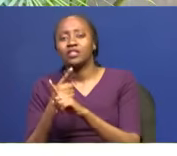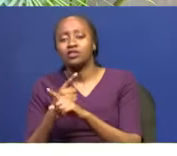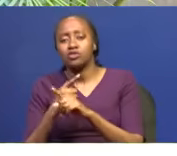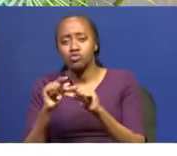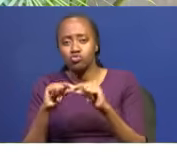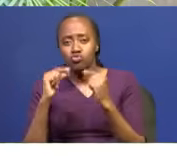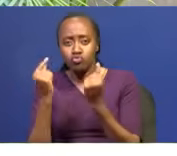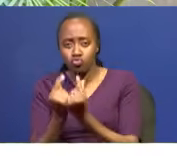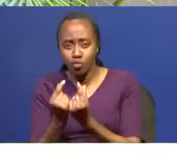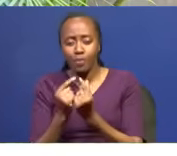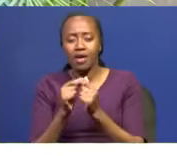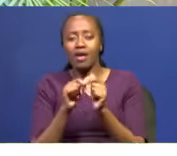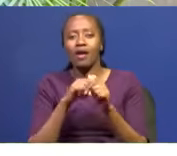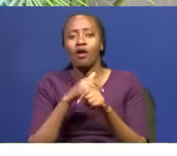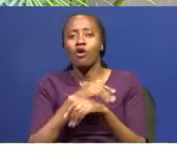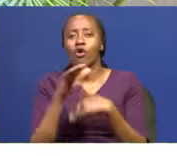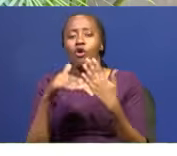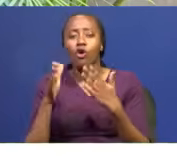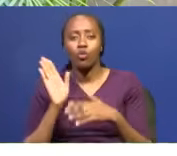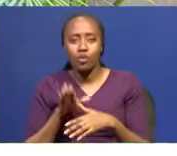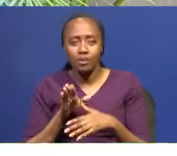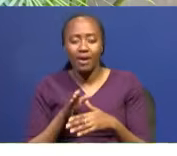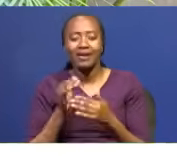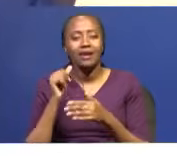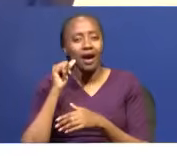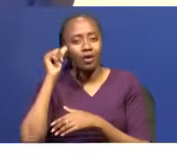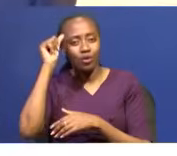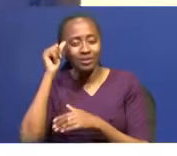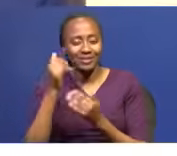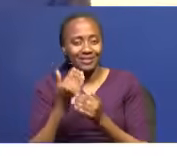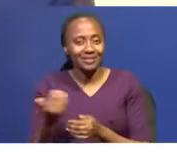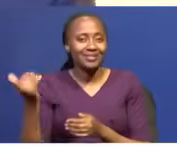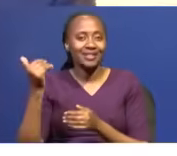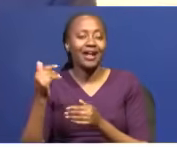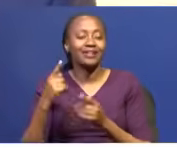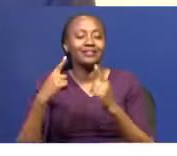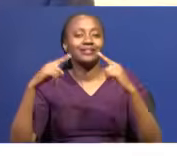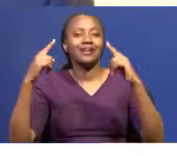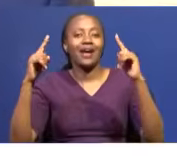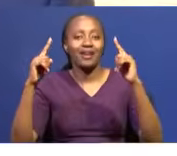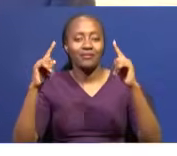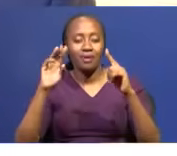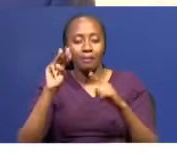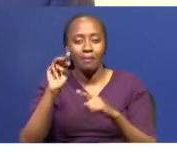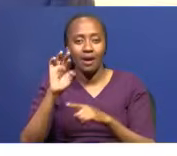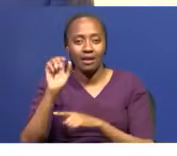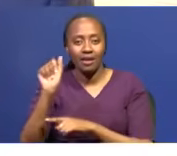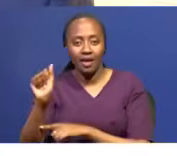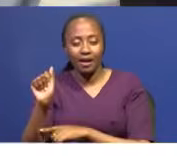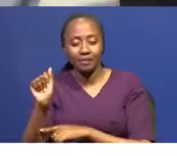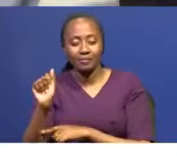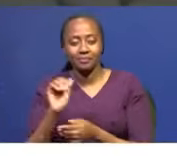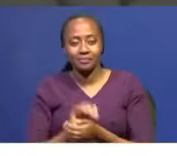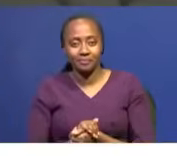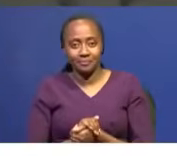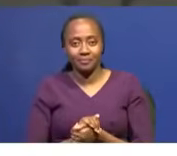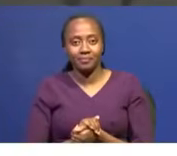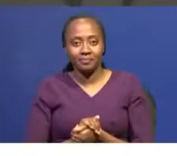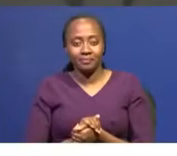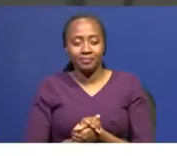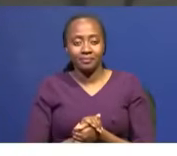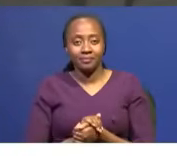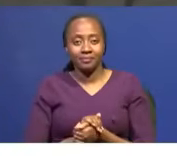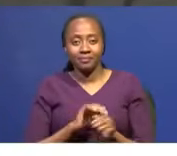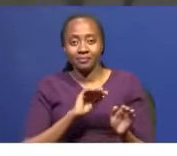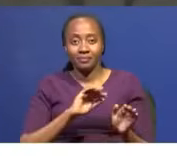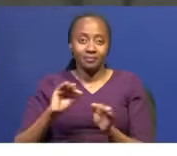every woman, everywhere, every child and adolescent thrives. Maria Ambo reporting for the Prime Edition. In